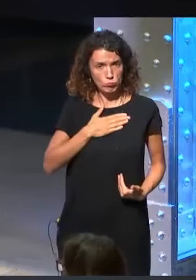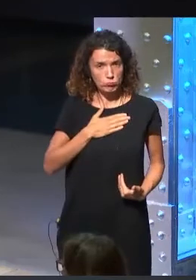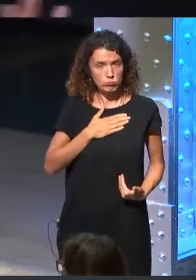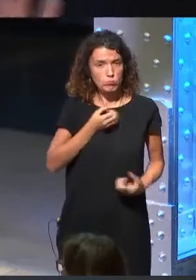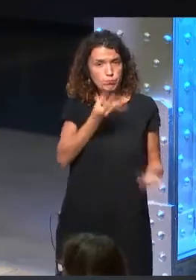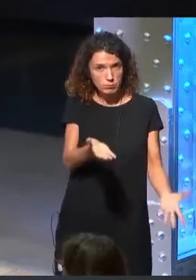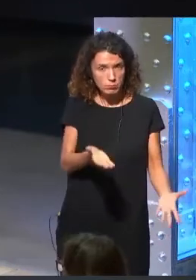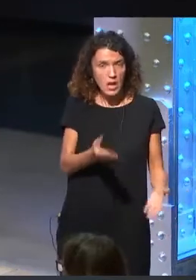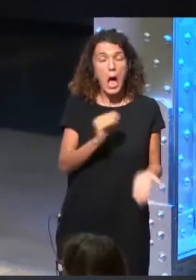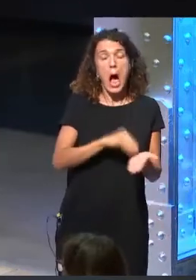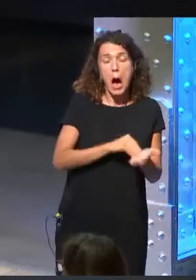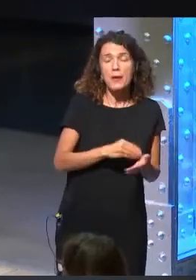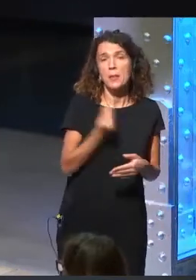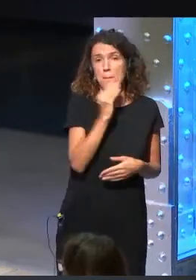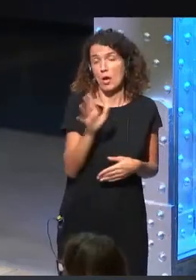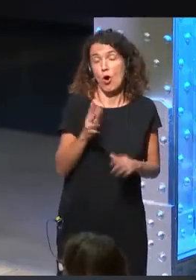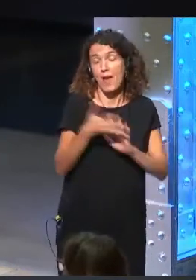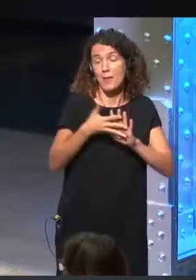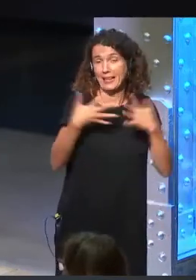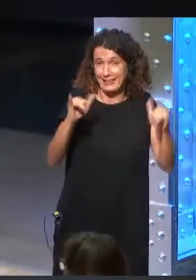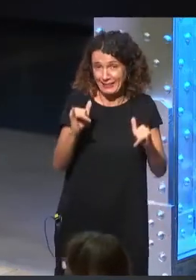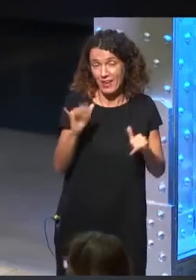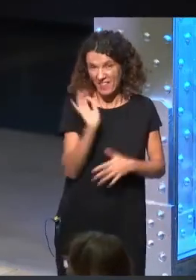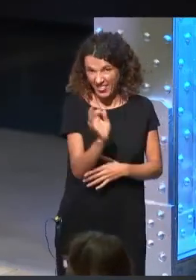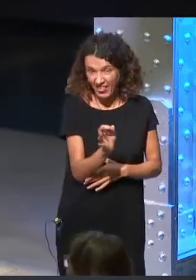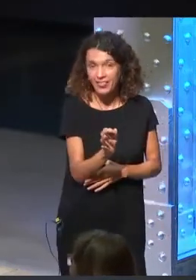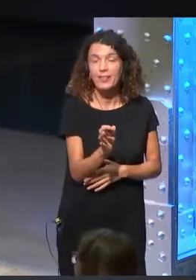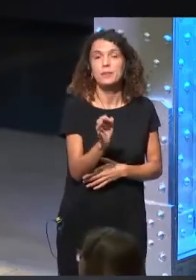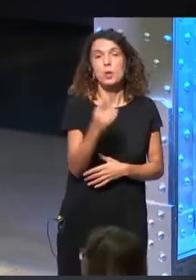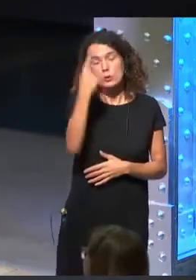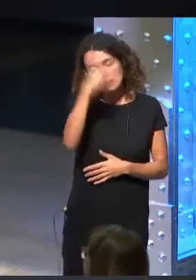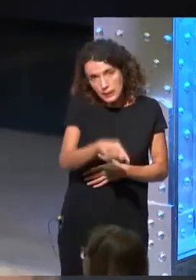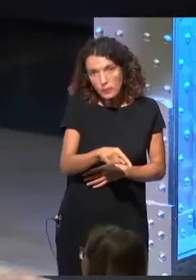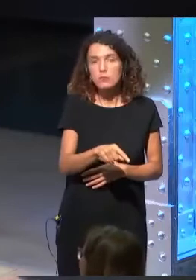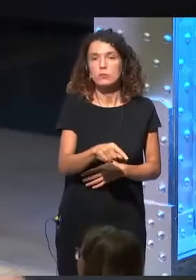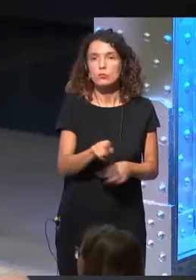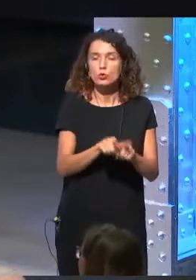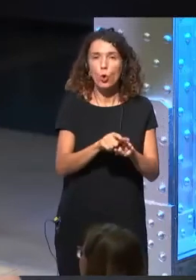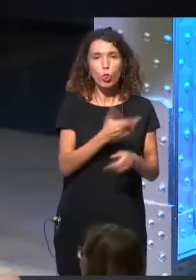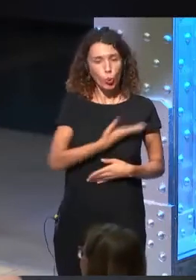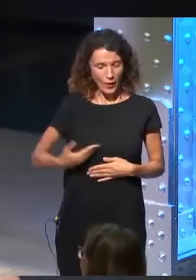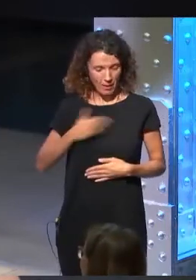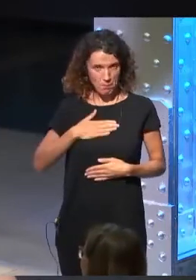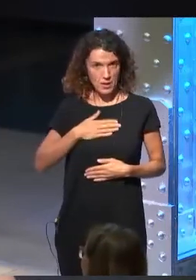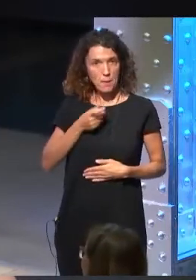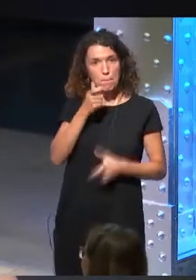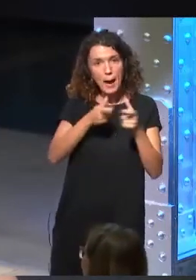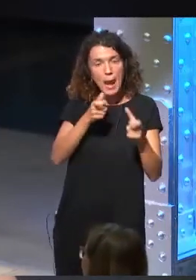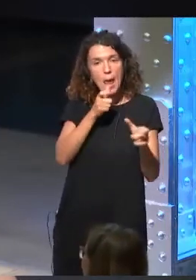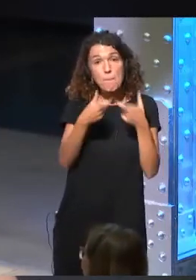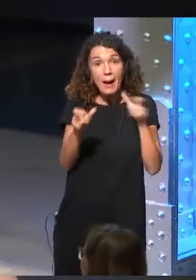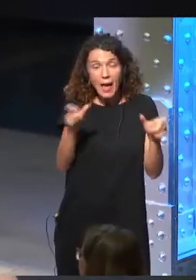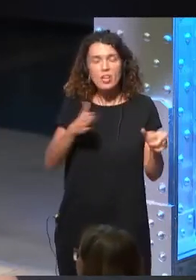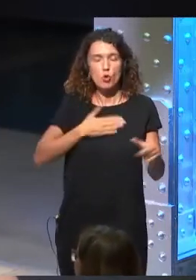perhaps it might have been better not to, but then I know that I own my words. And that, I think, is